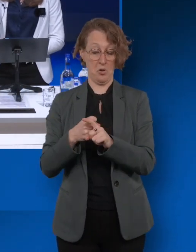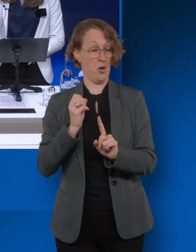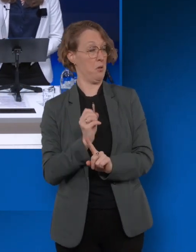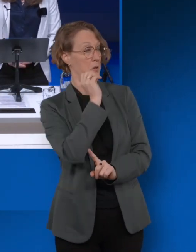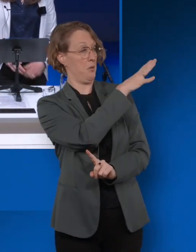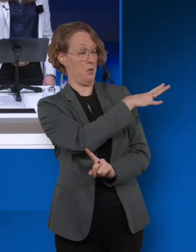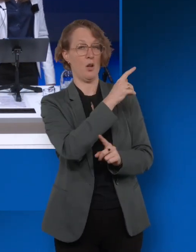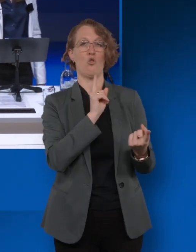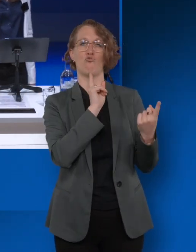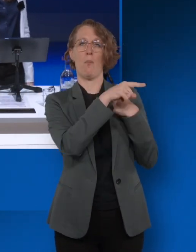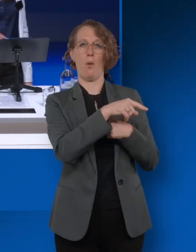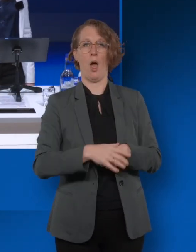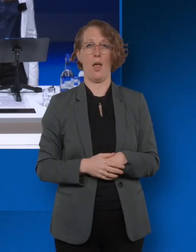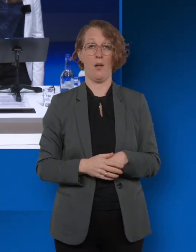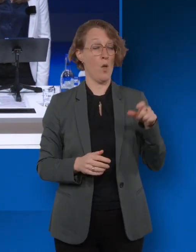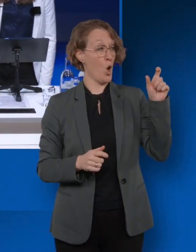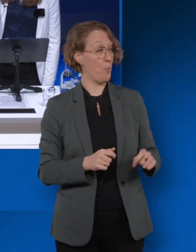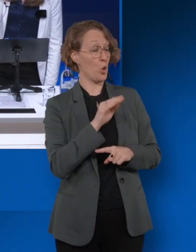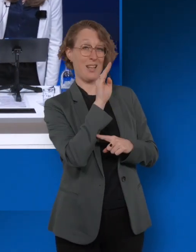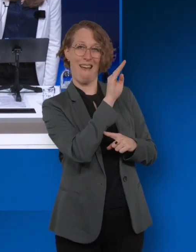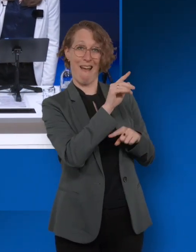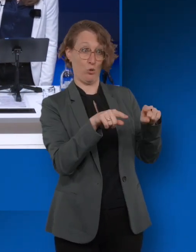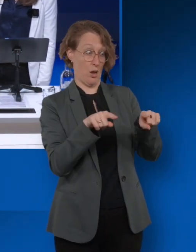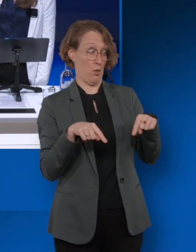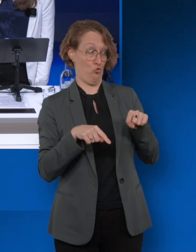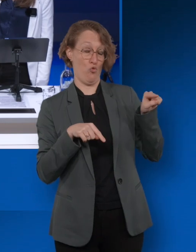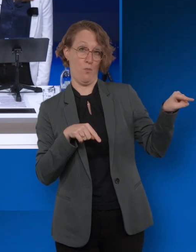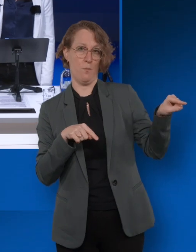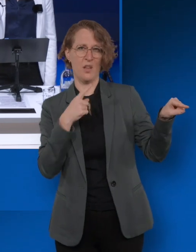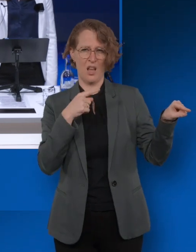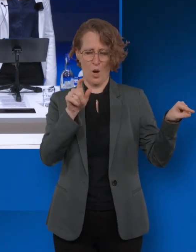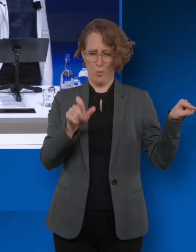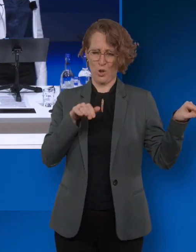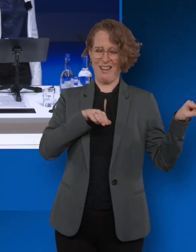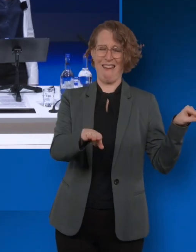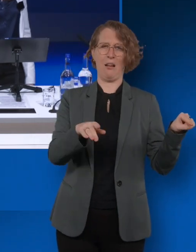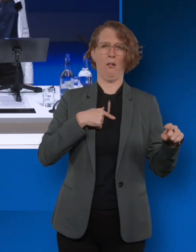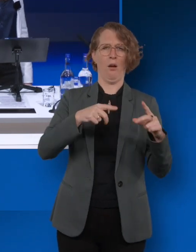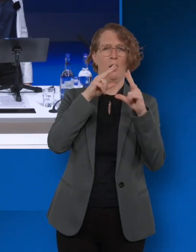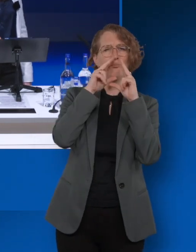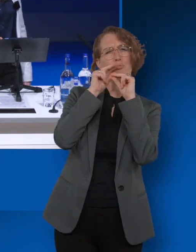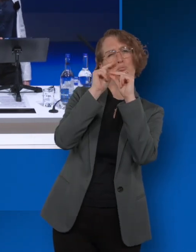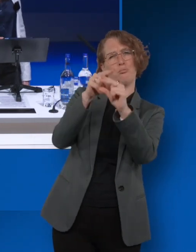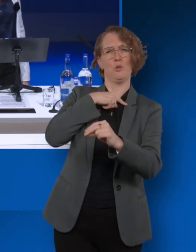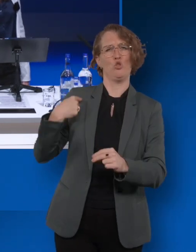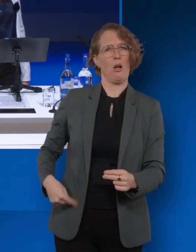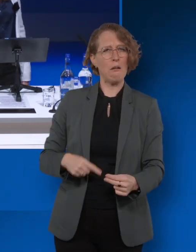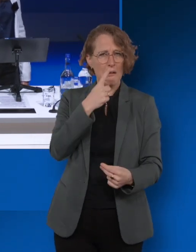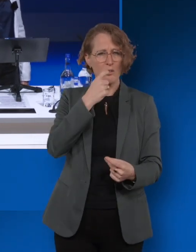a reply. Now, to the person outside the room, it seems like the person inside speaks